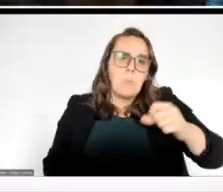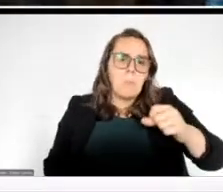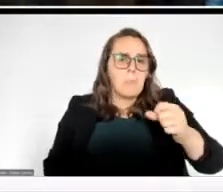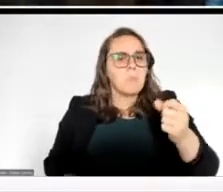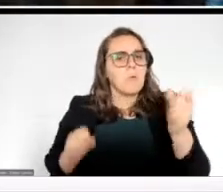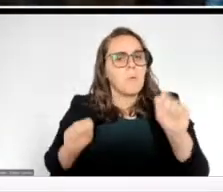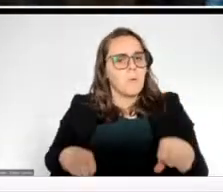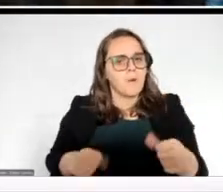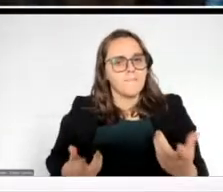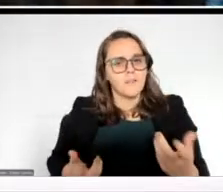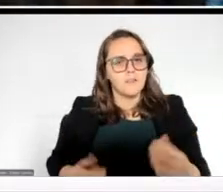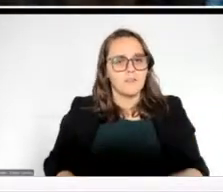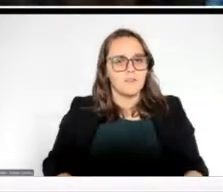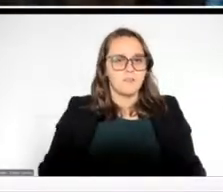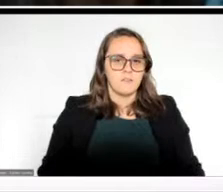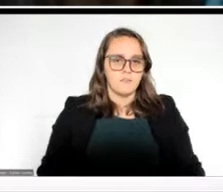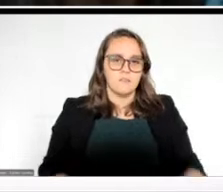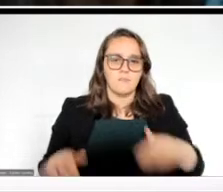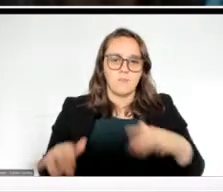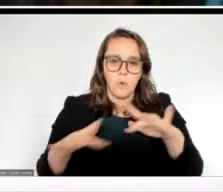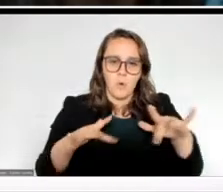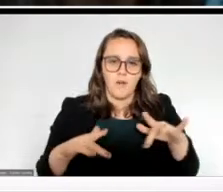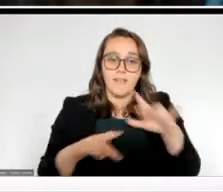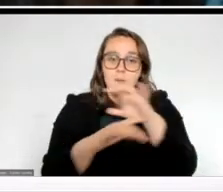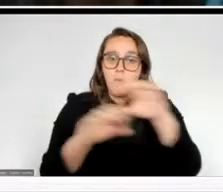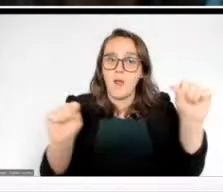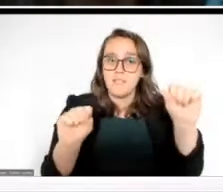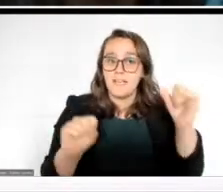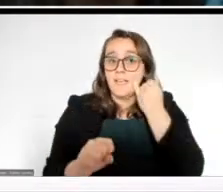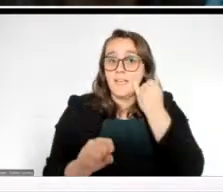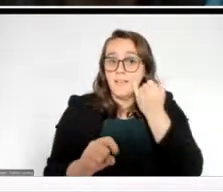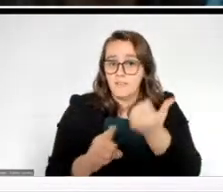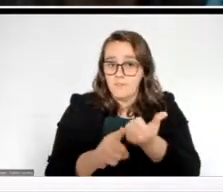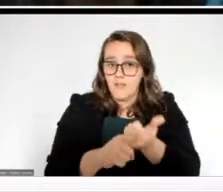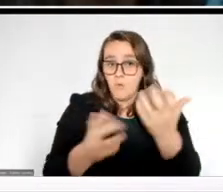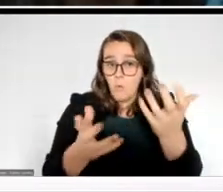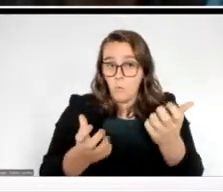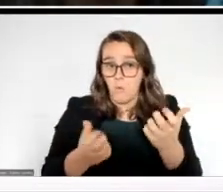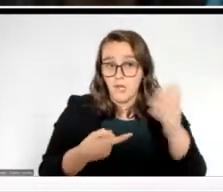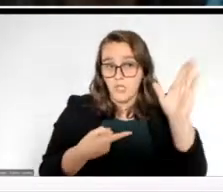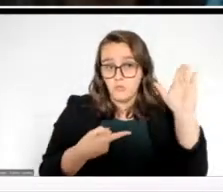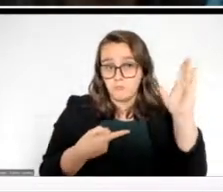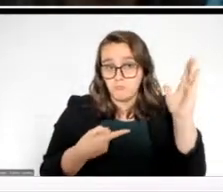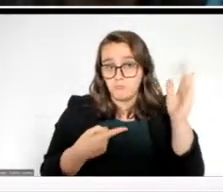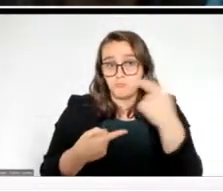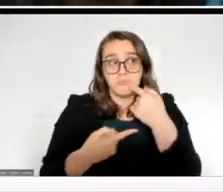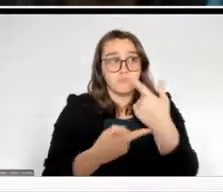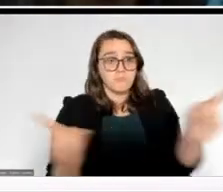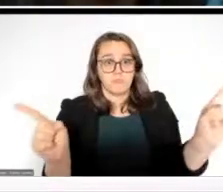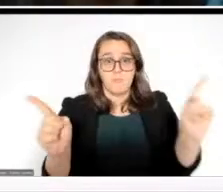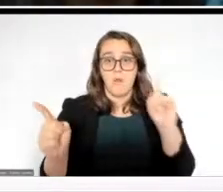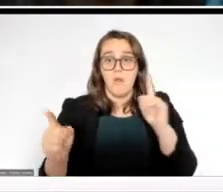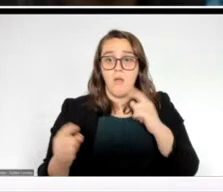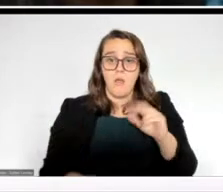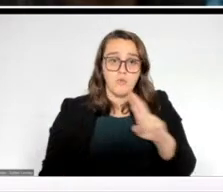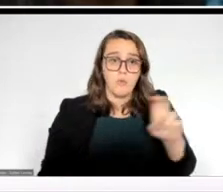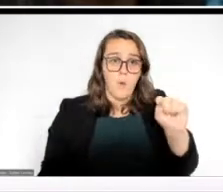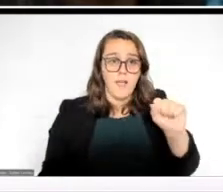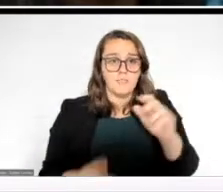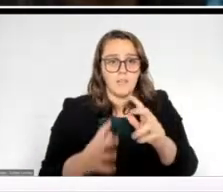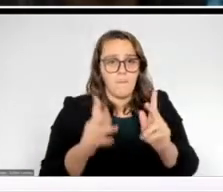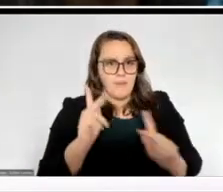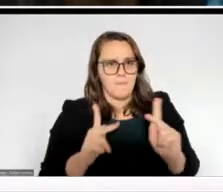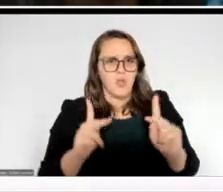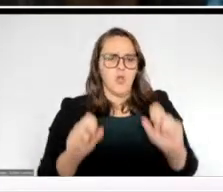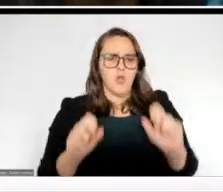The president had wanted to make a statement and address the American people, he could have been on camera almost instantly.